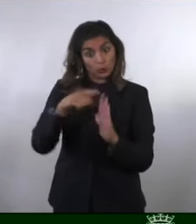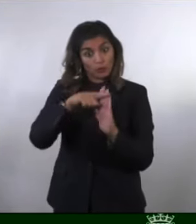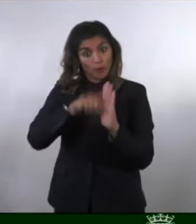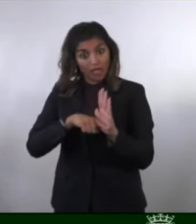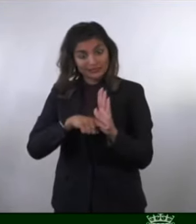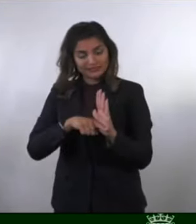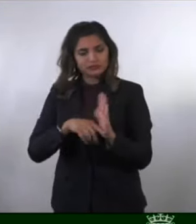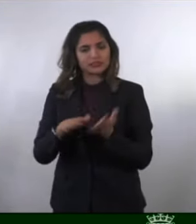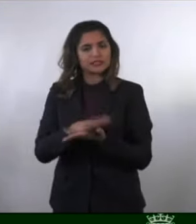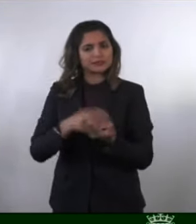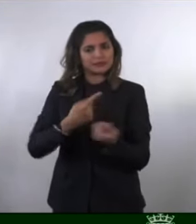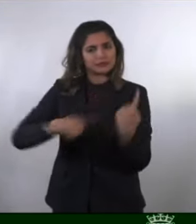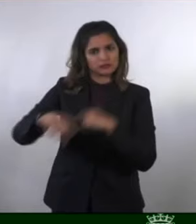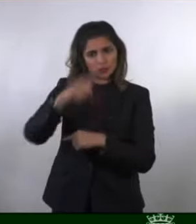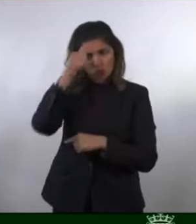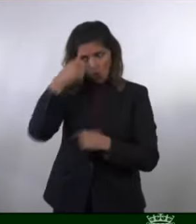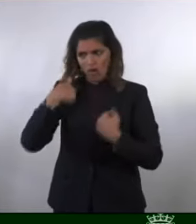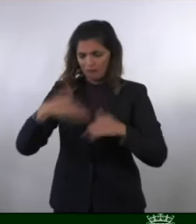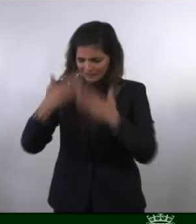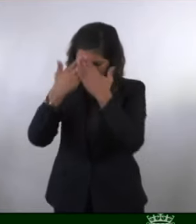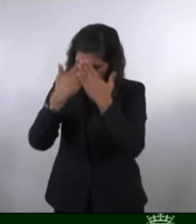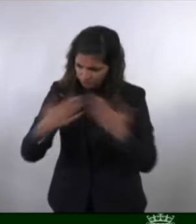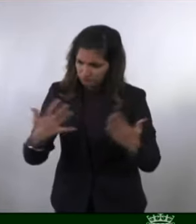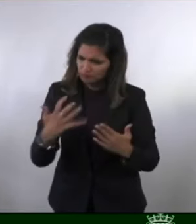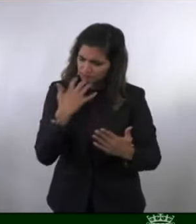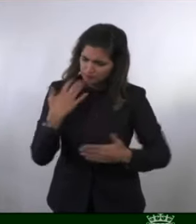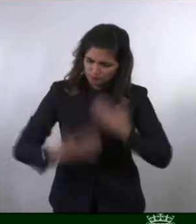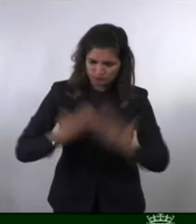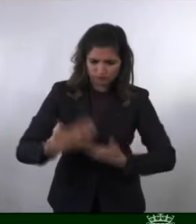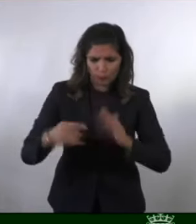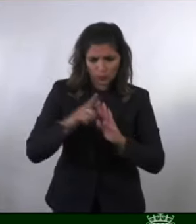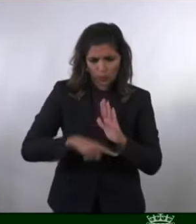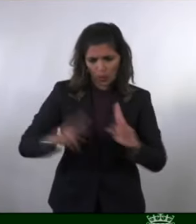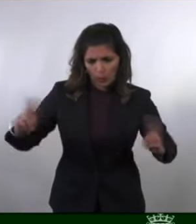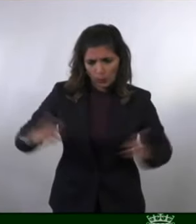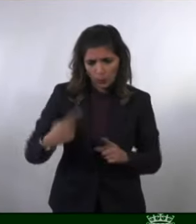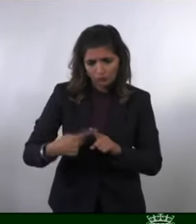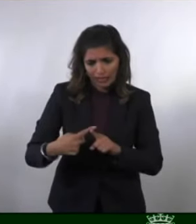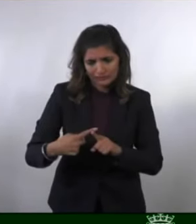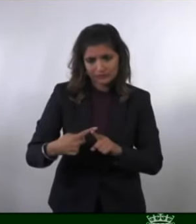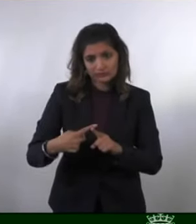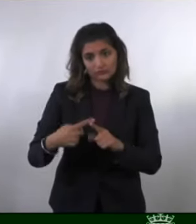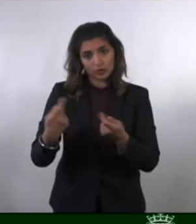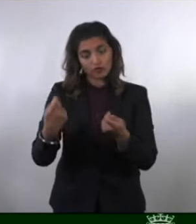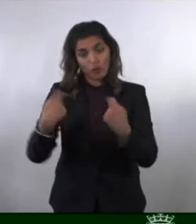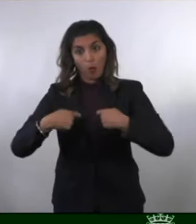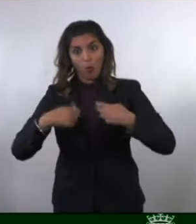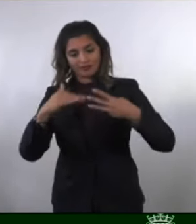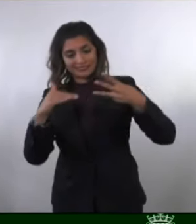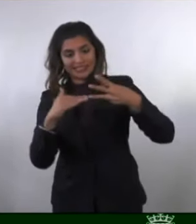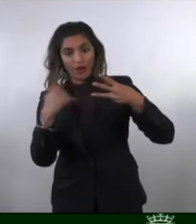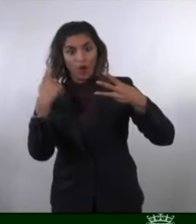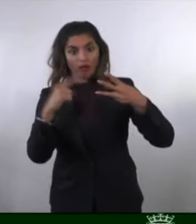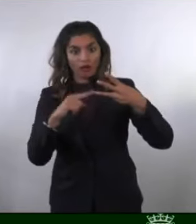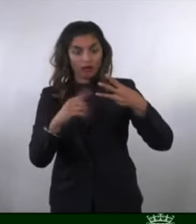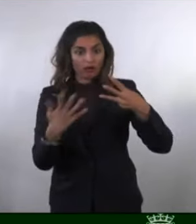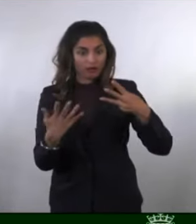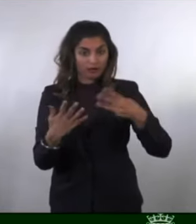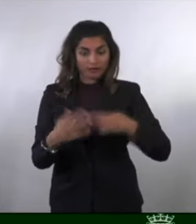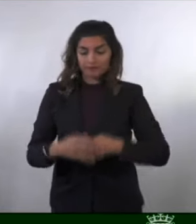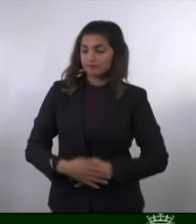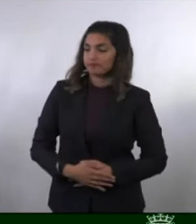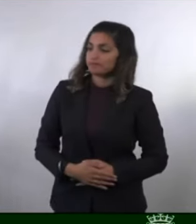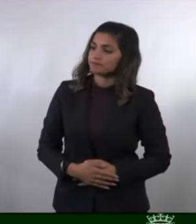that self-discipline and resilience will be rewarded? Yes, I do think that those values are important and